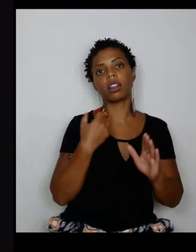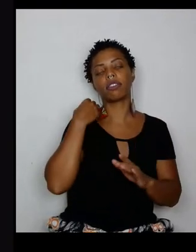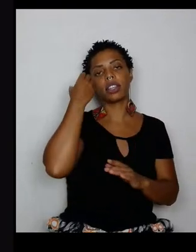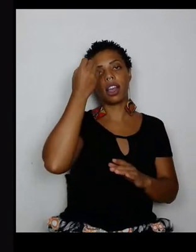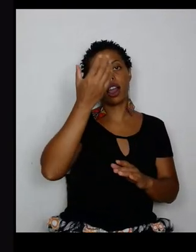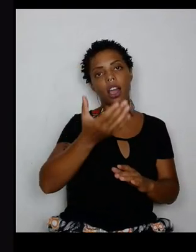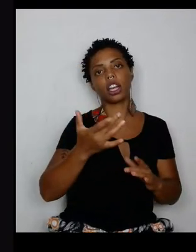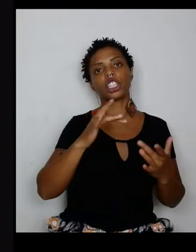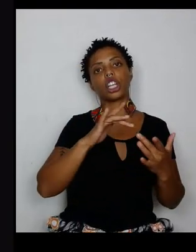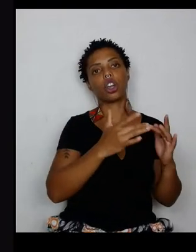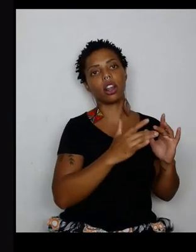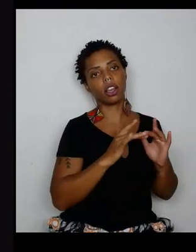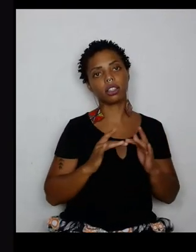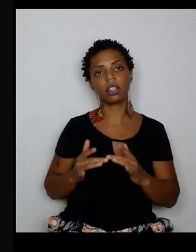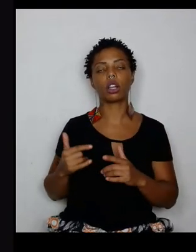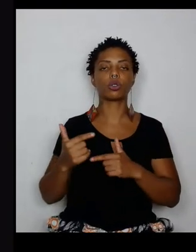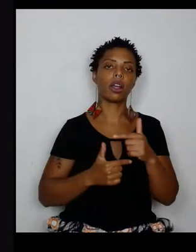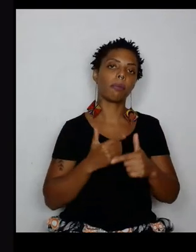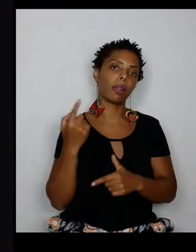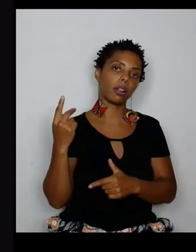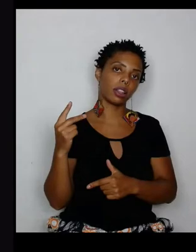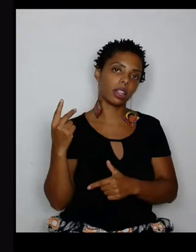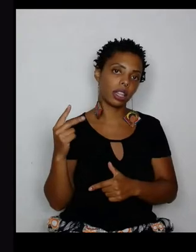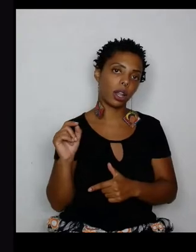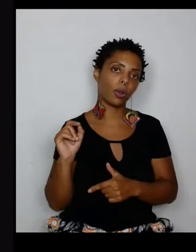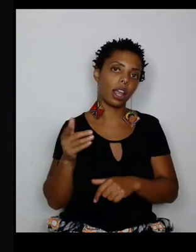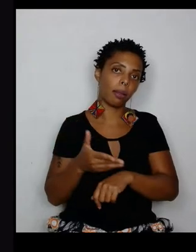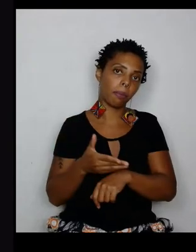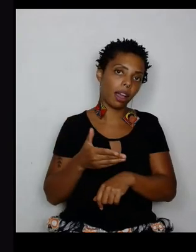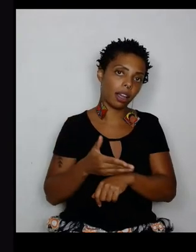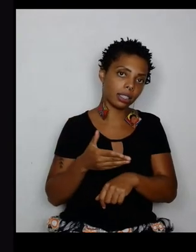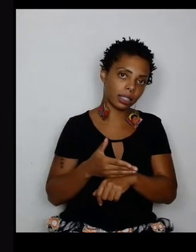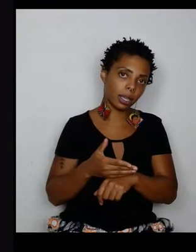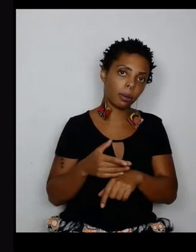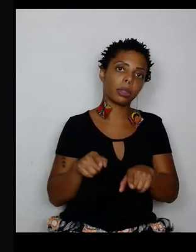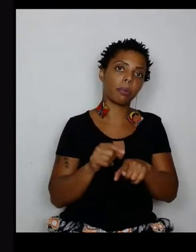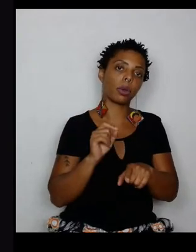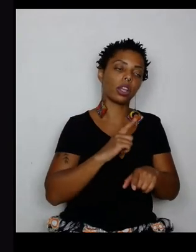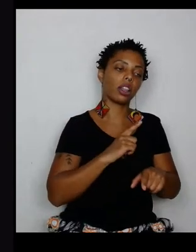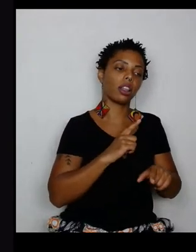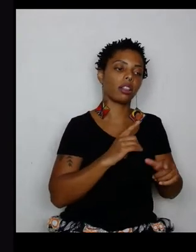activates them in the contemporary thank you